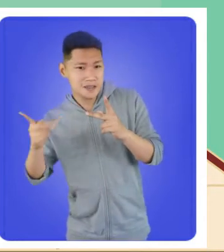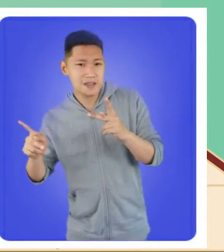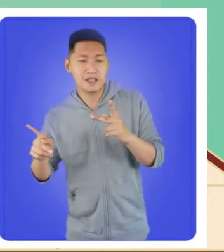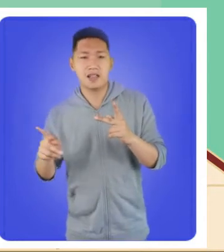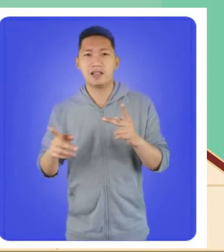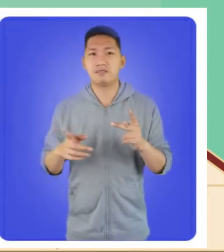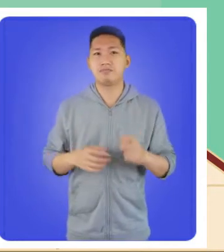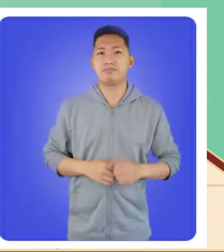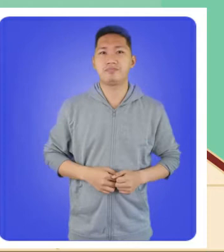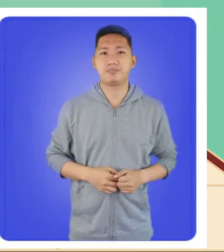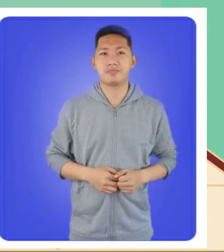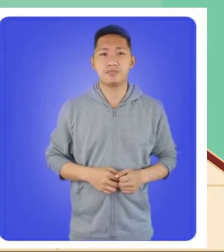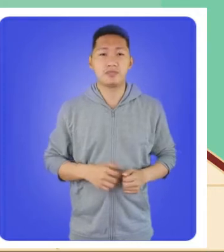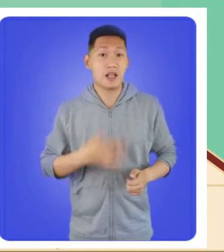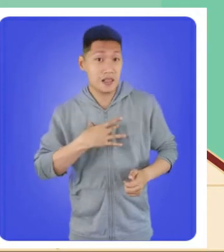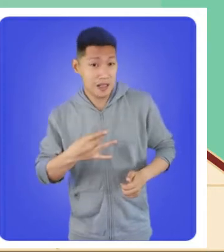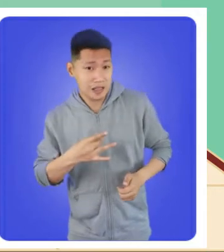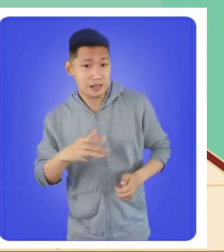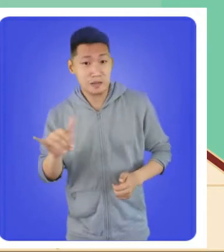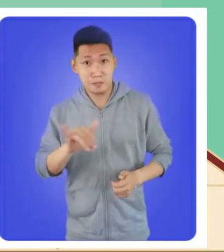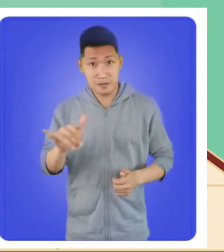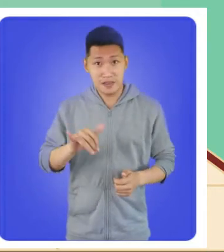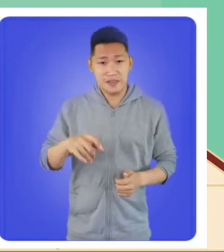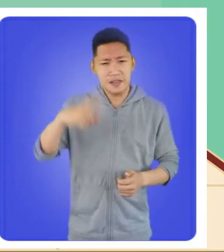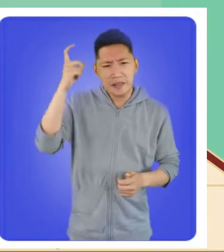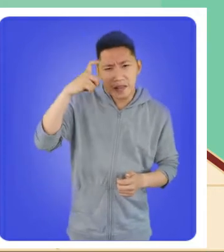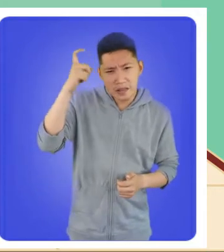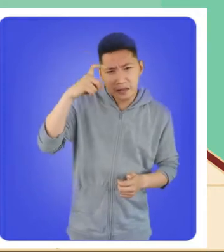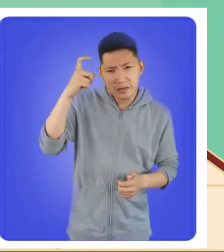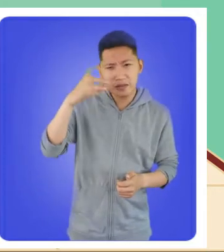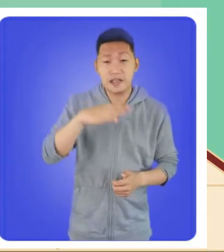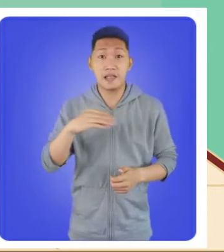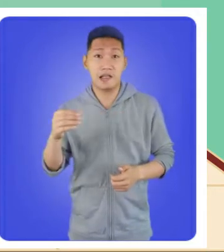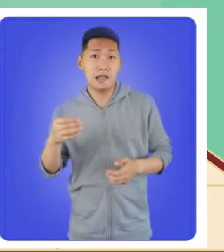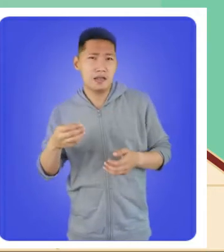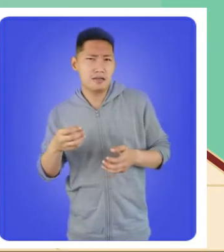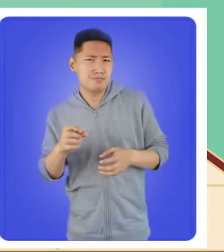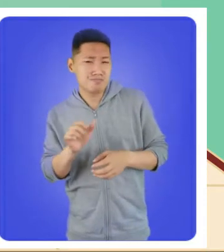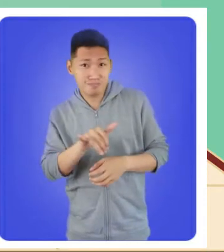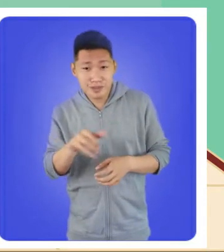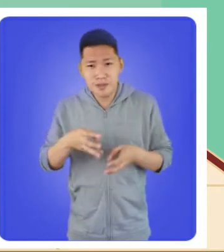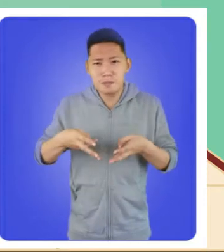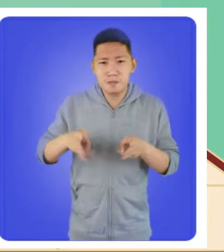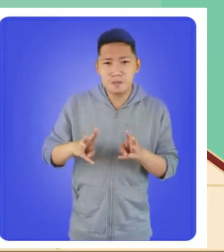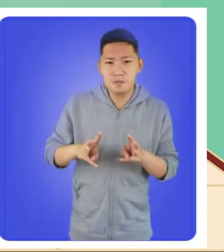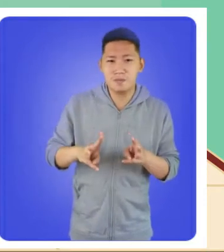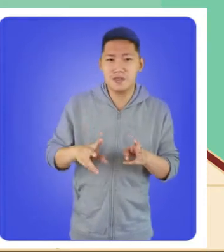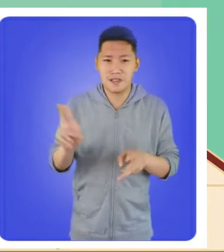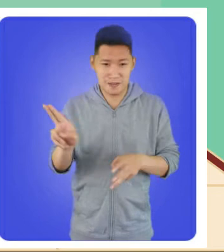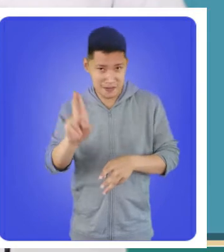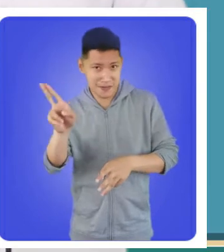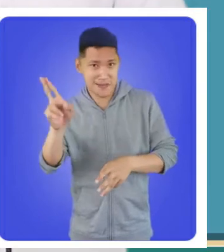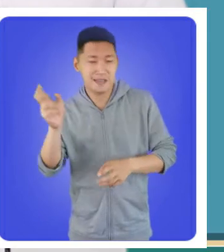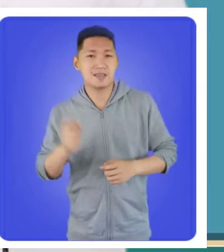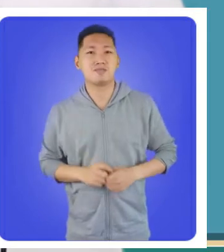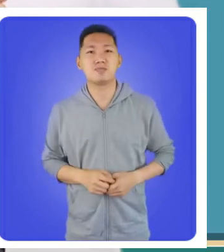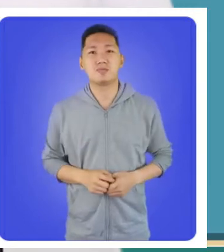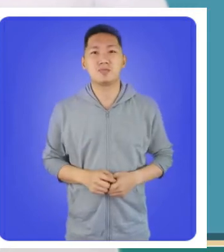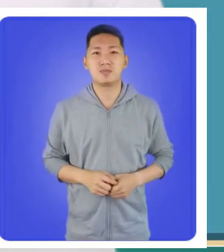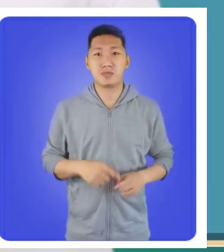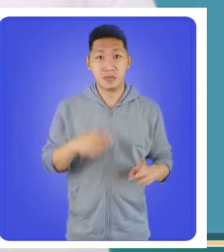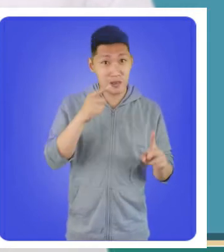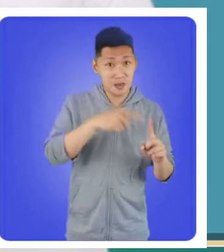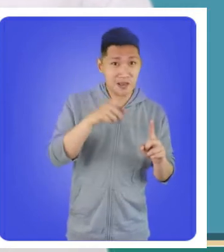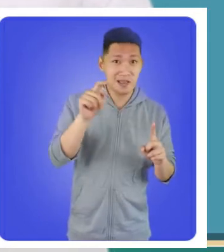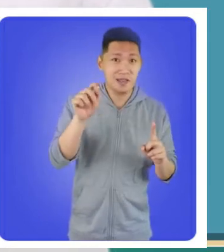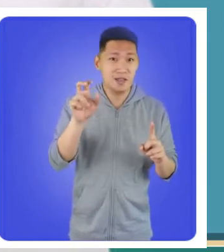as like, similarly, likewise, and in the same way may be used. Look